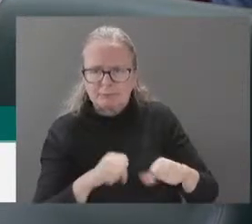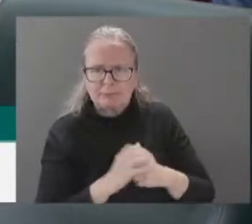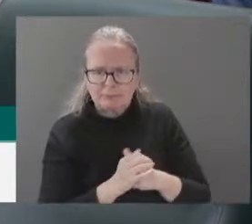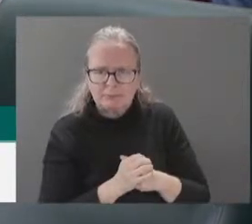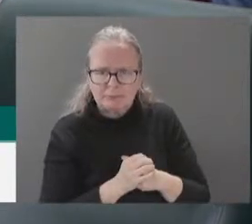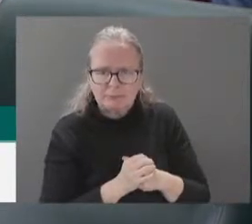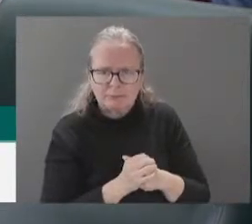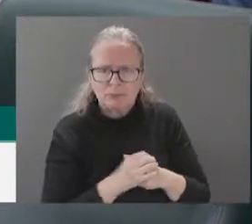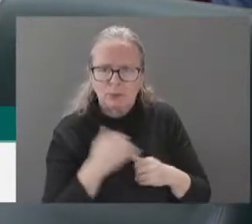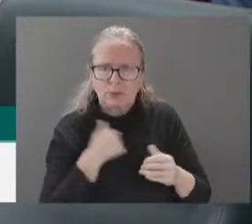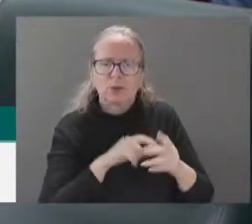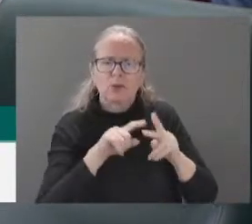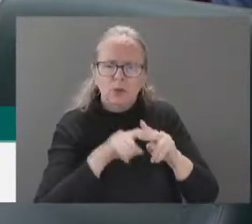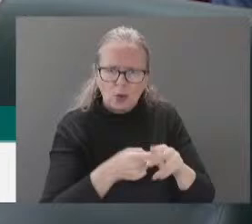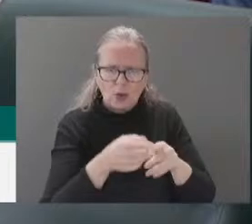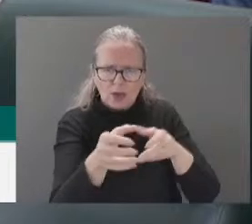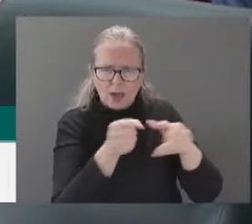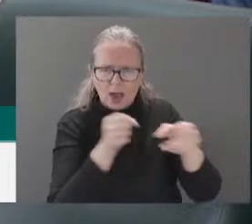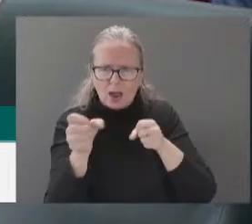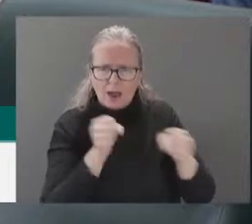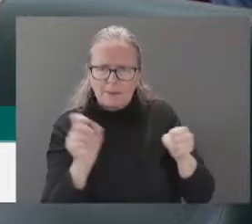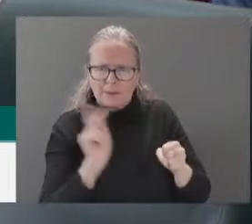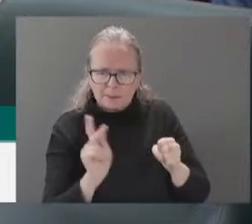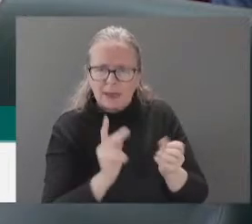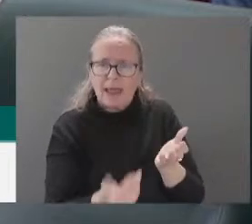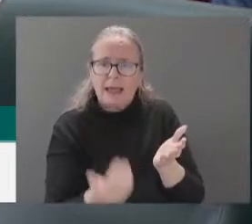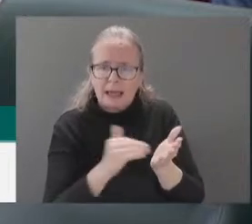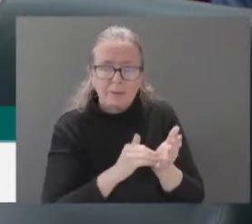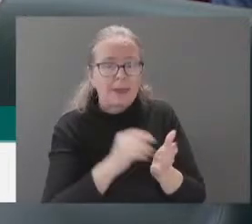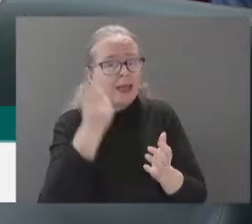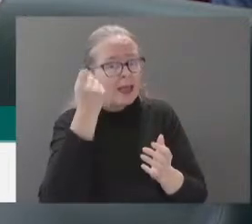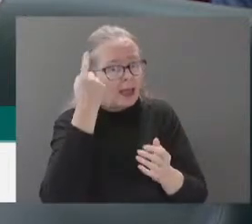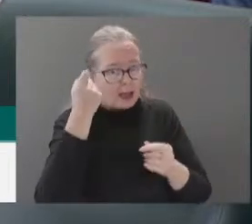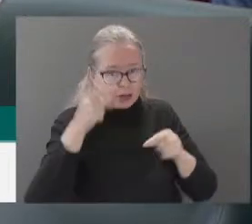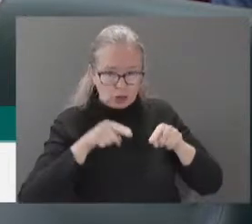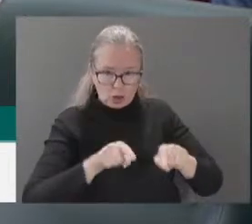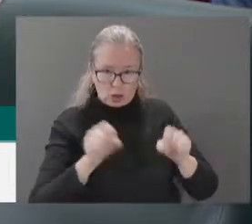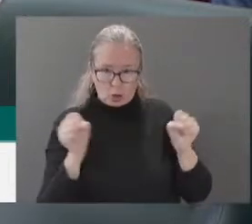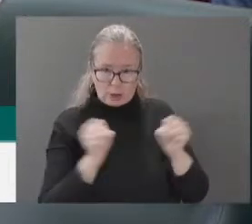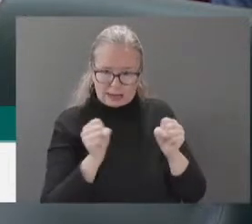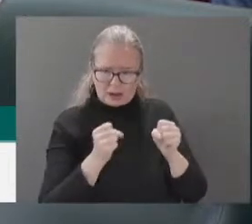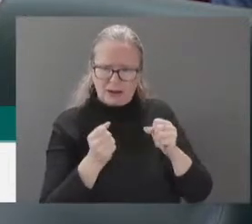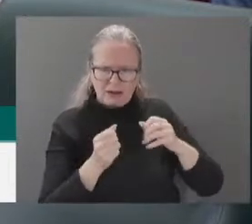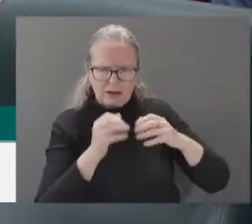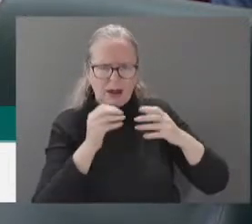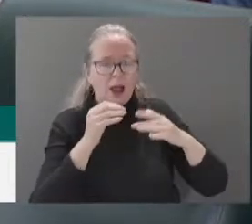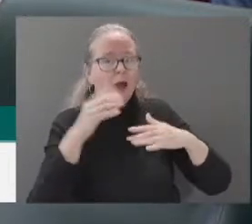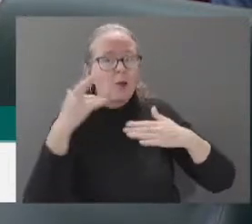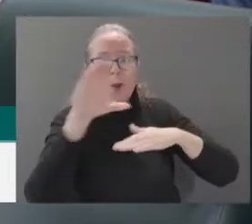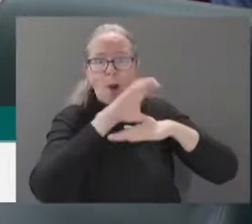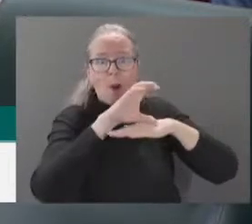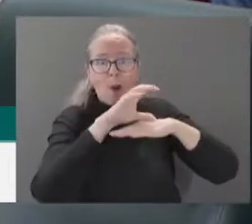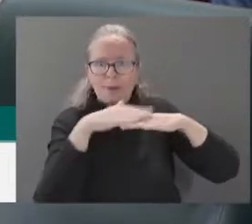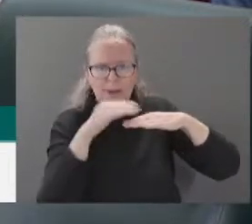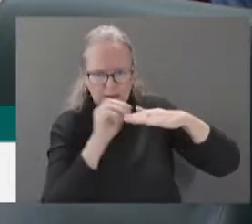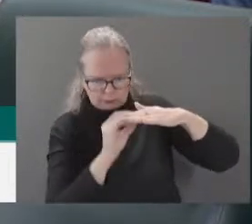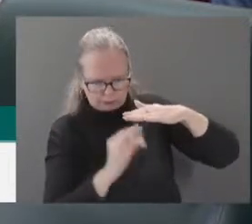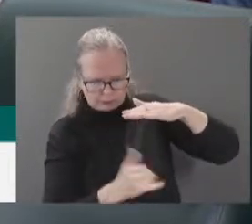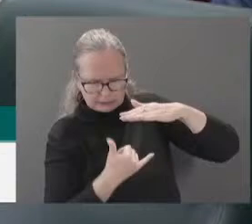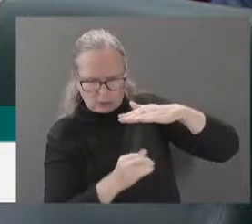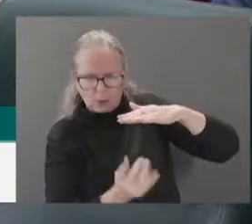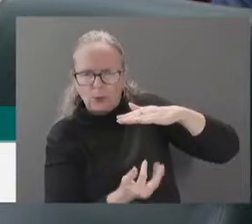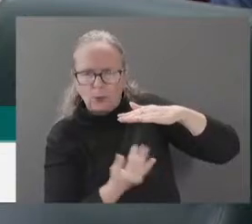through this winter we did have fires going all winter long and we had over 200 firefighters on the landscape all through the winter fighting Wildfire at our Province